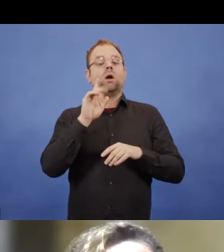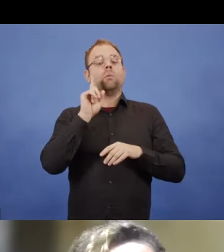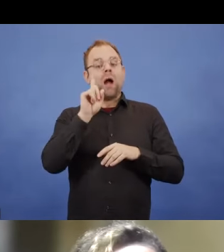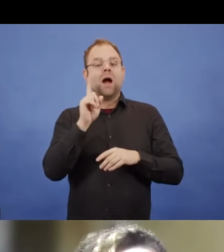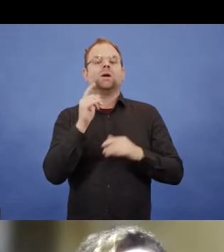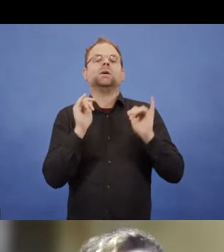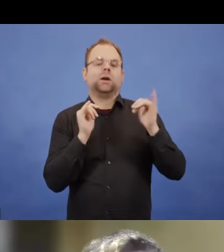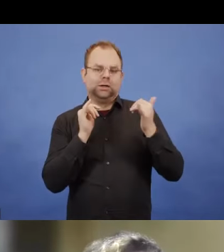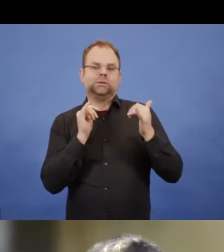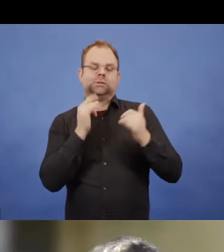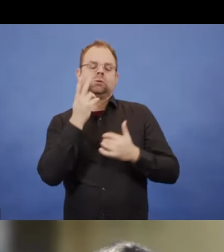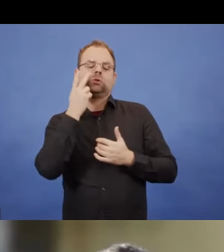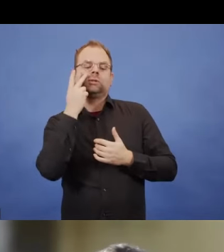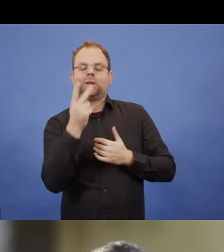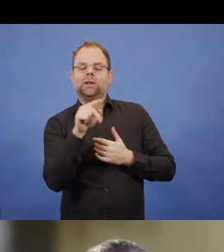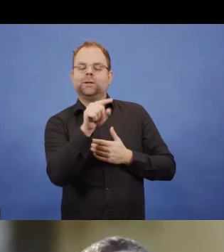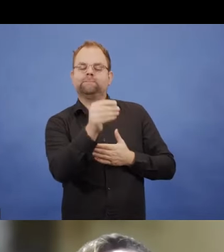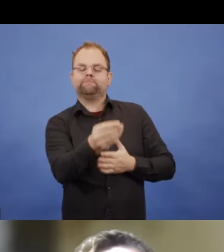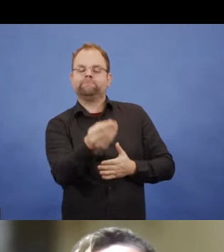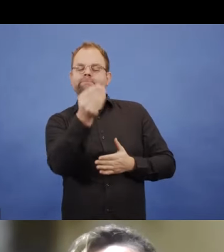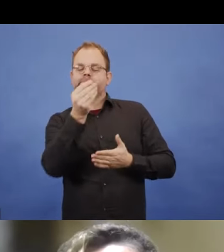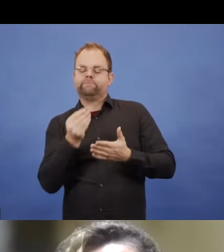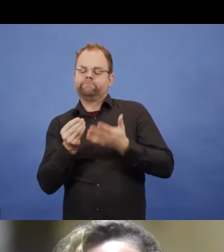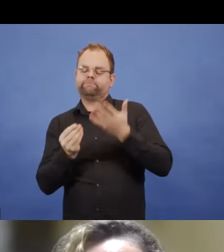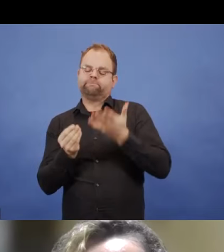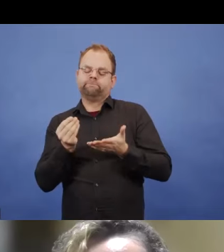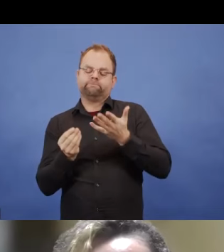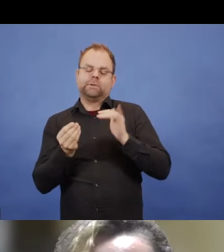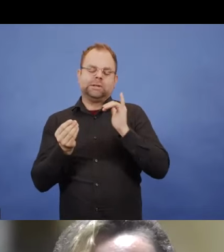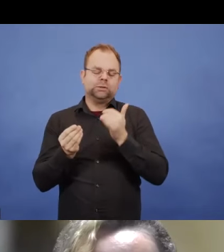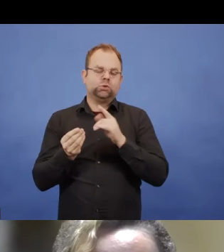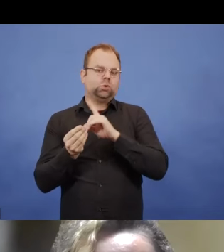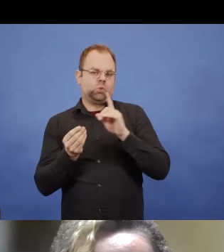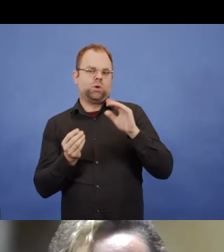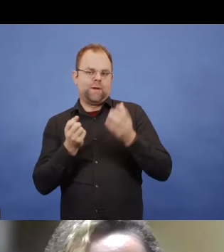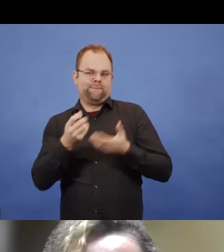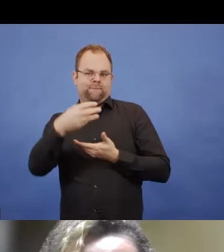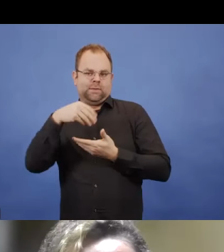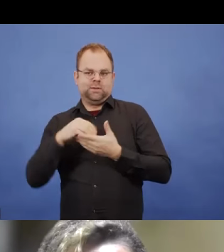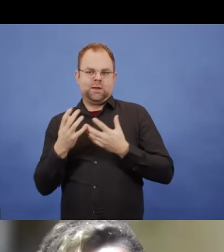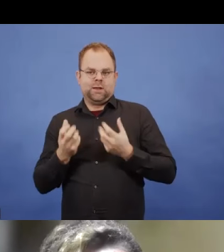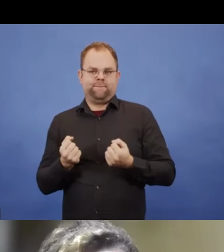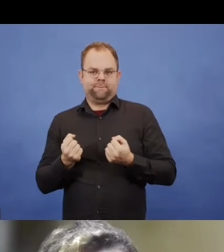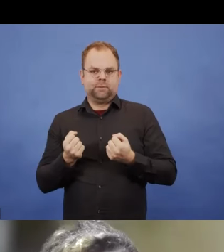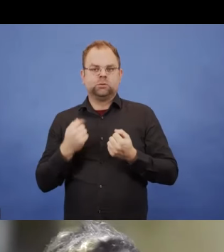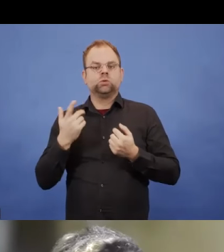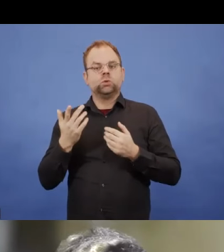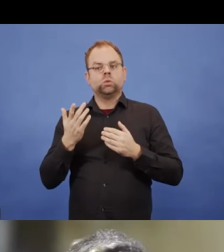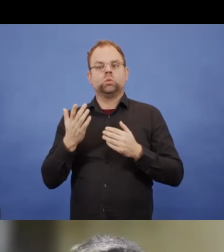I would like to go to the most practical part. So concretely, how does someone apply for refugee status?